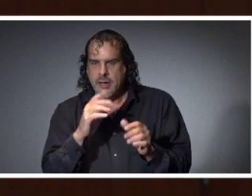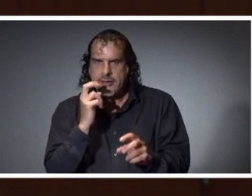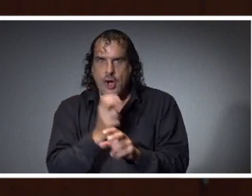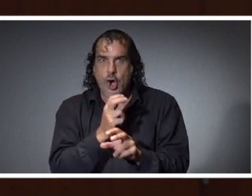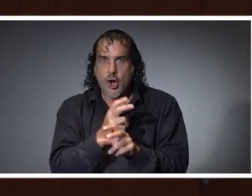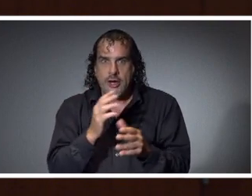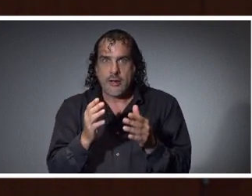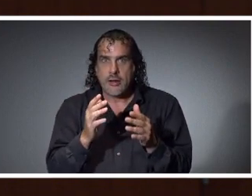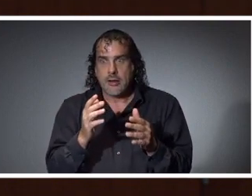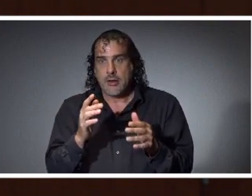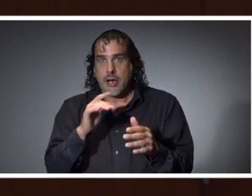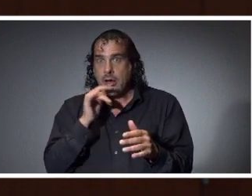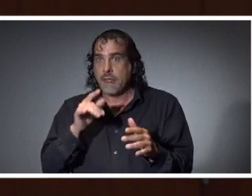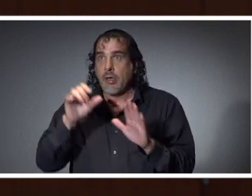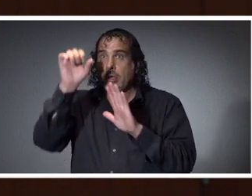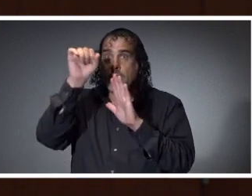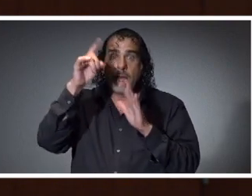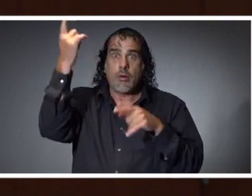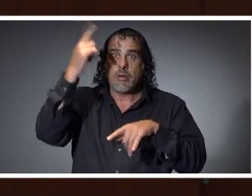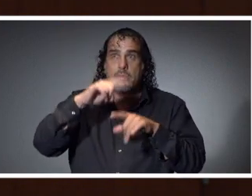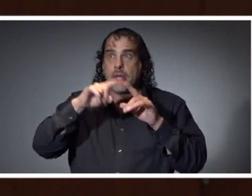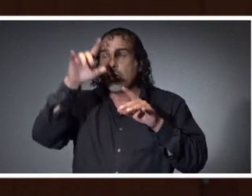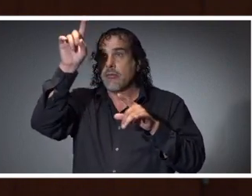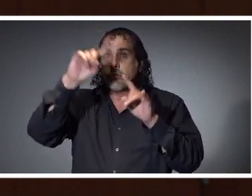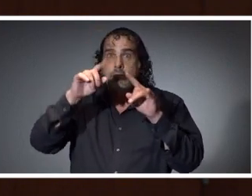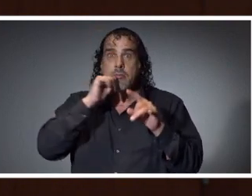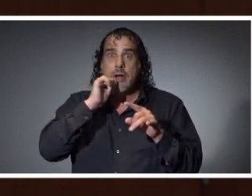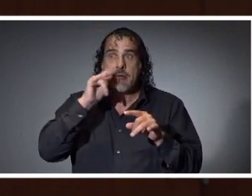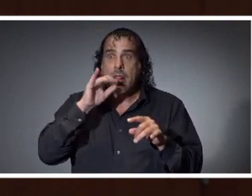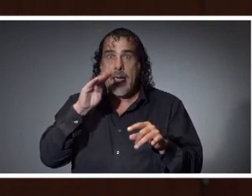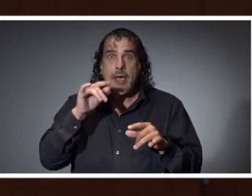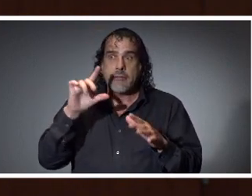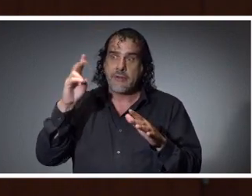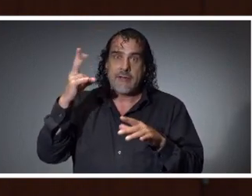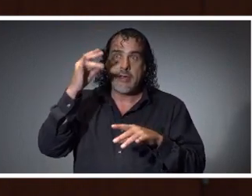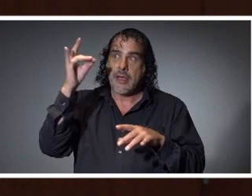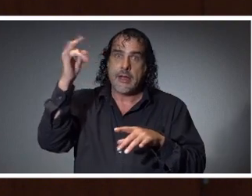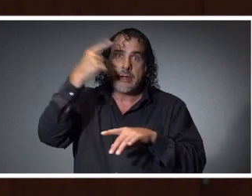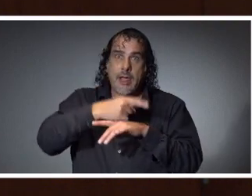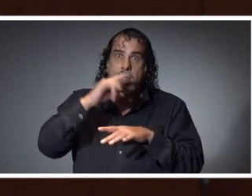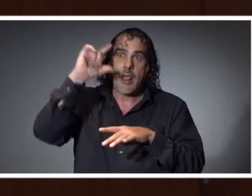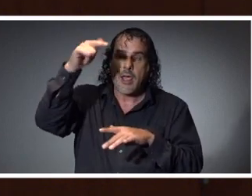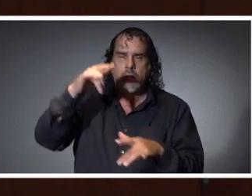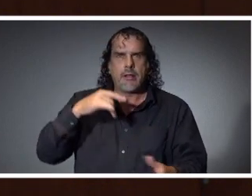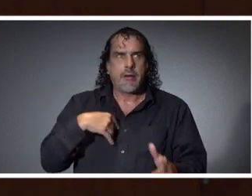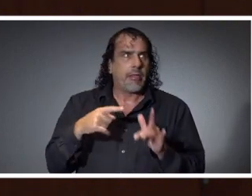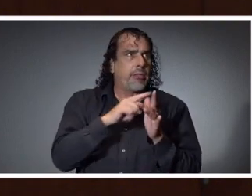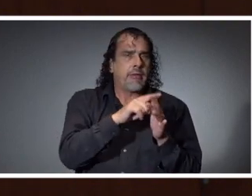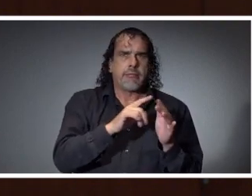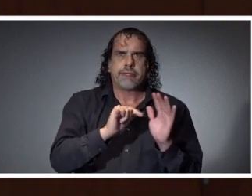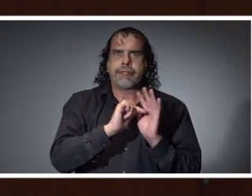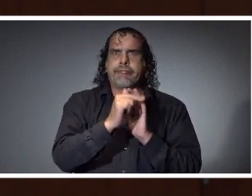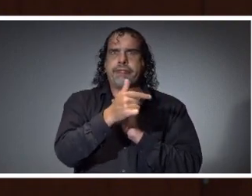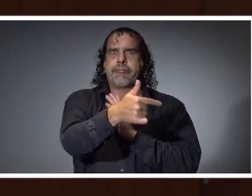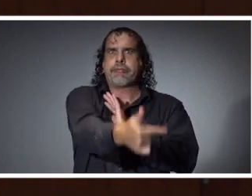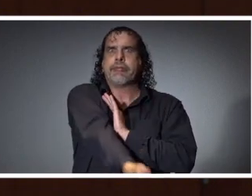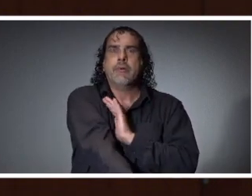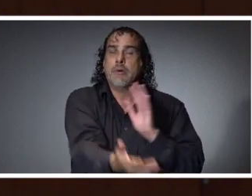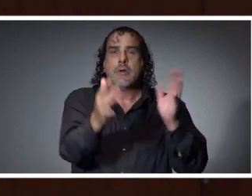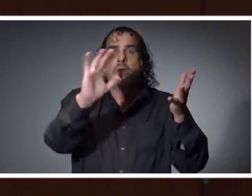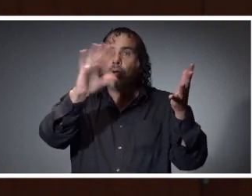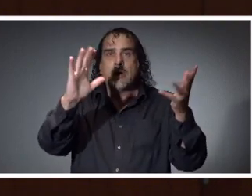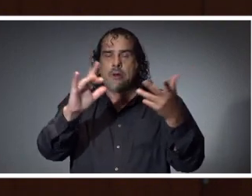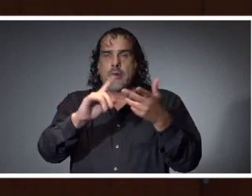maintain on a statewide basis when you have, you know, private labs coming back 7 days, 8 days later, or you're overwhelmed by the number of cases.